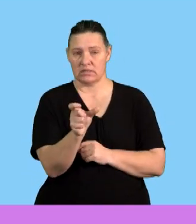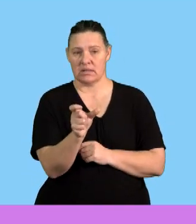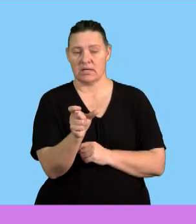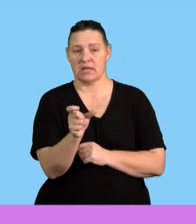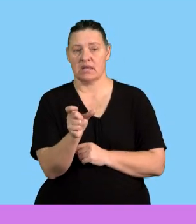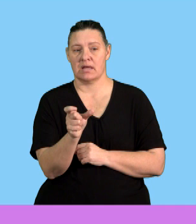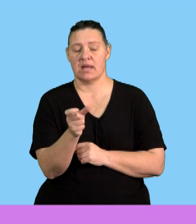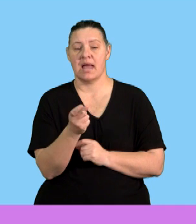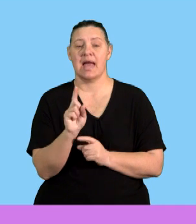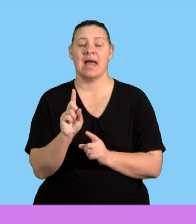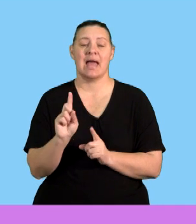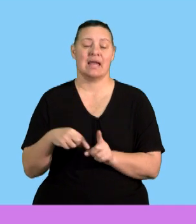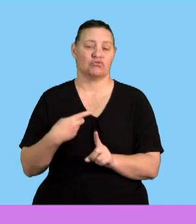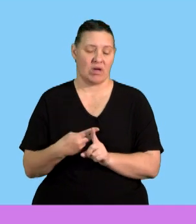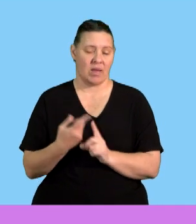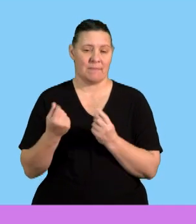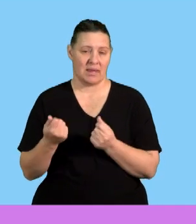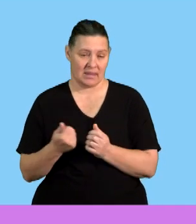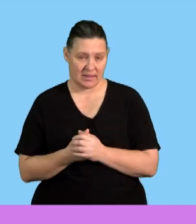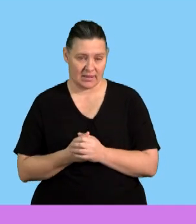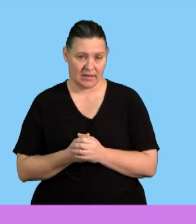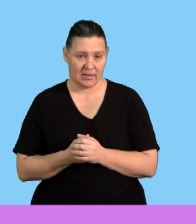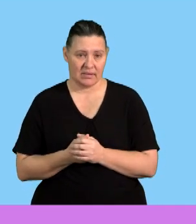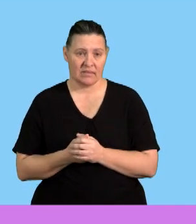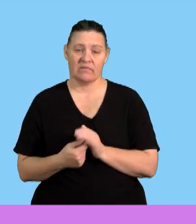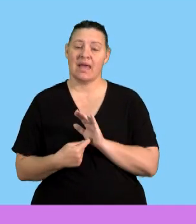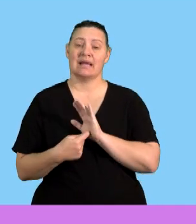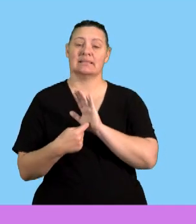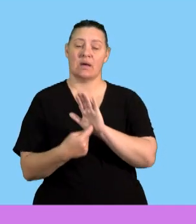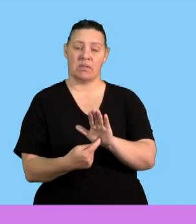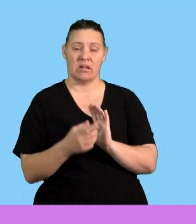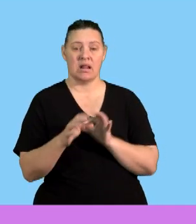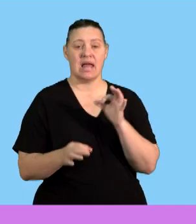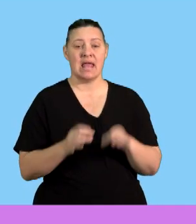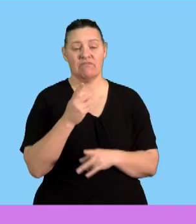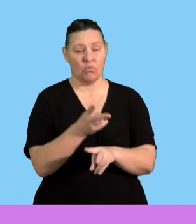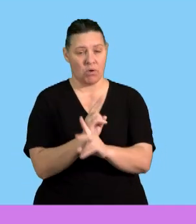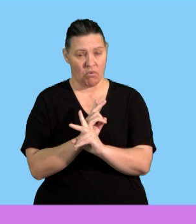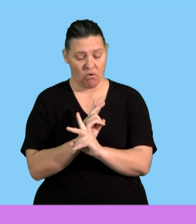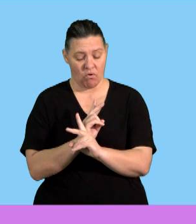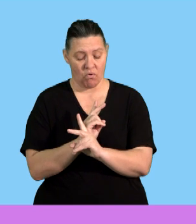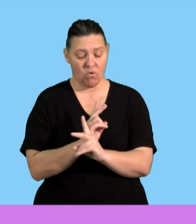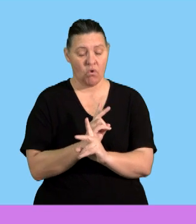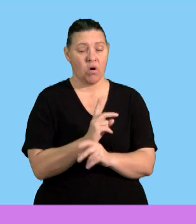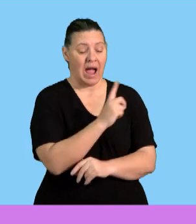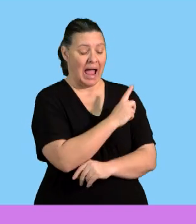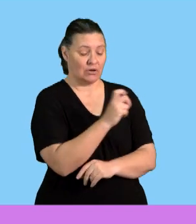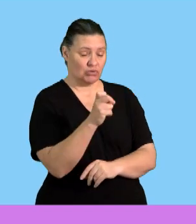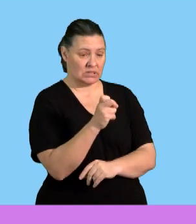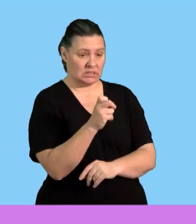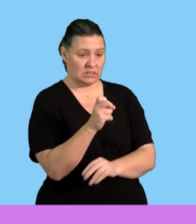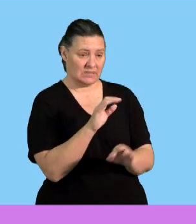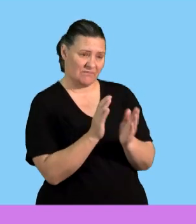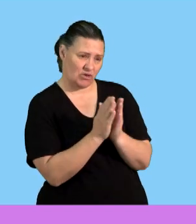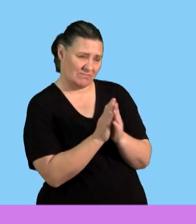extra and then money. So the example there will be, if you borrowed 100 Rand from your friend